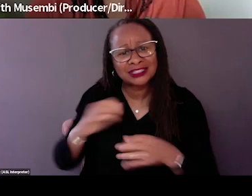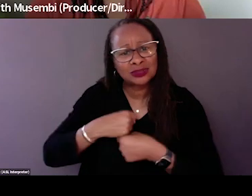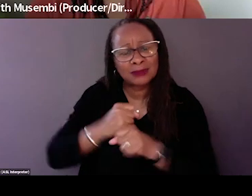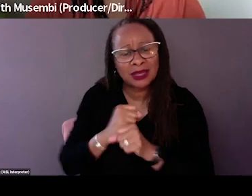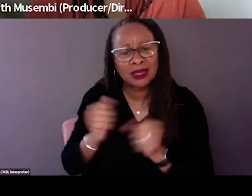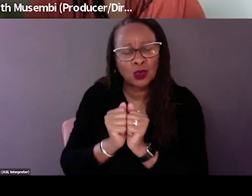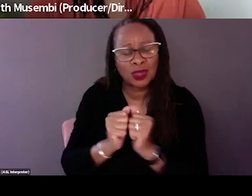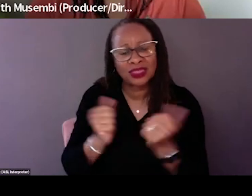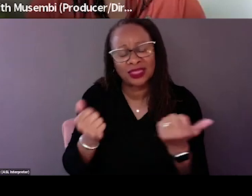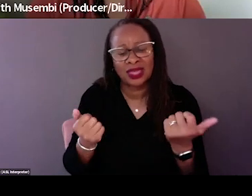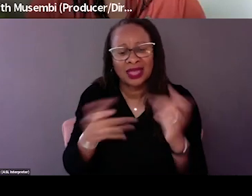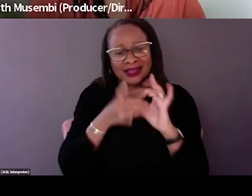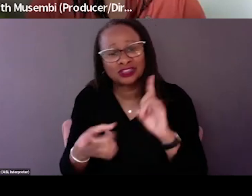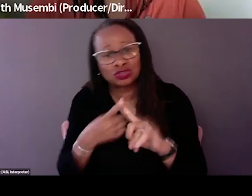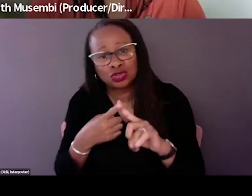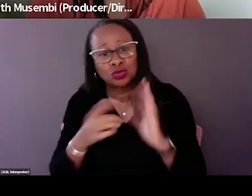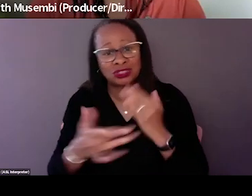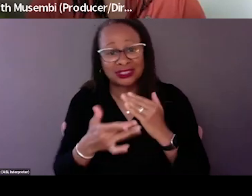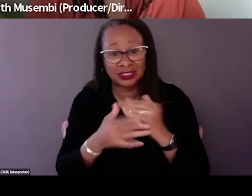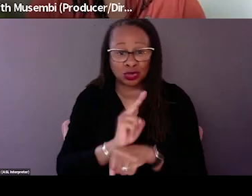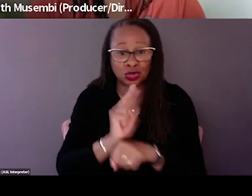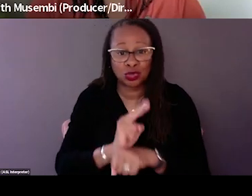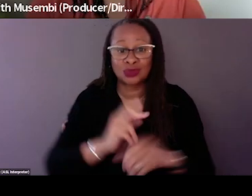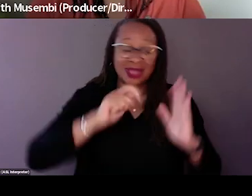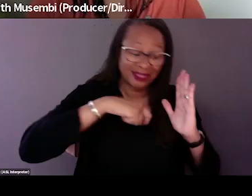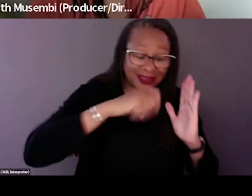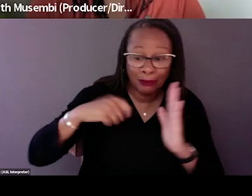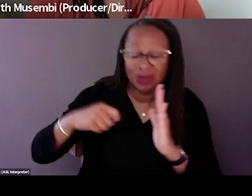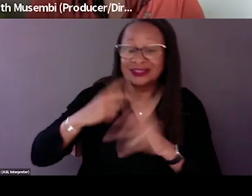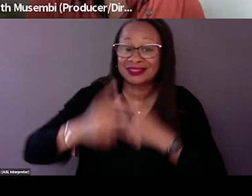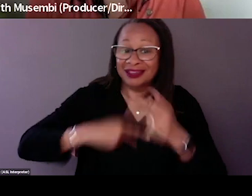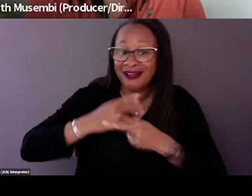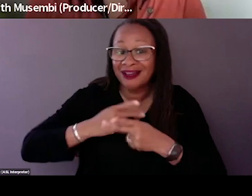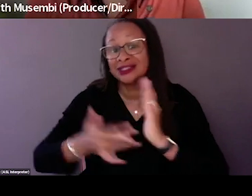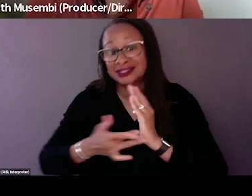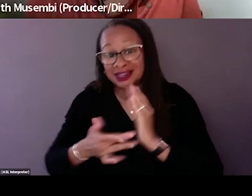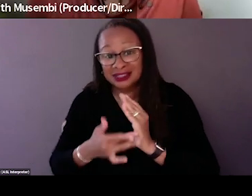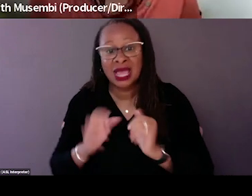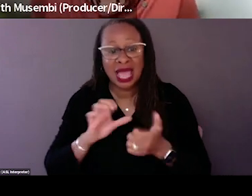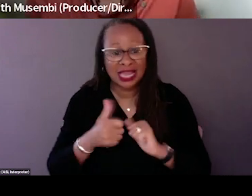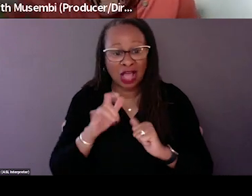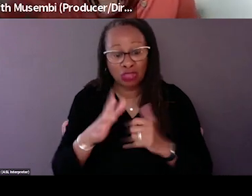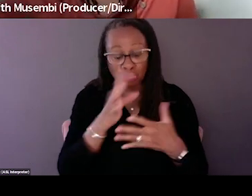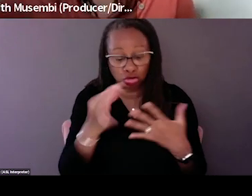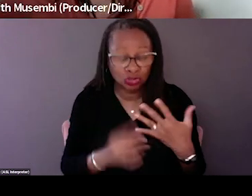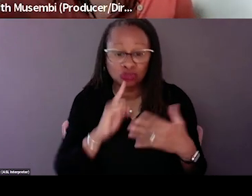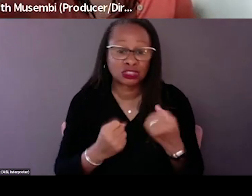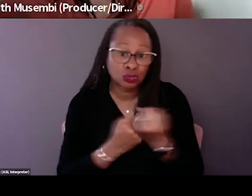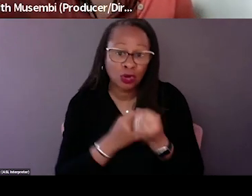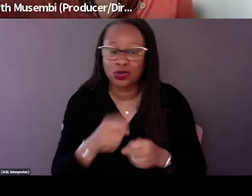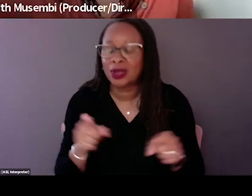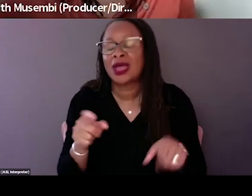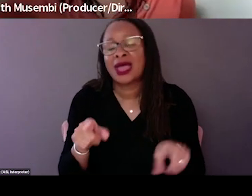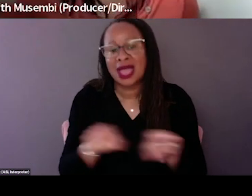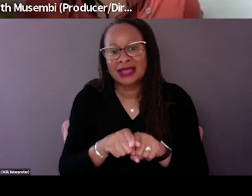the technology that you use, the cameras, and how those choices really support you in being most prepared when you